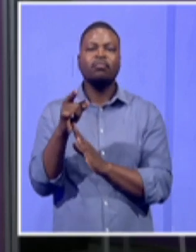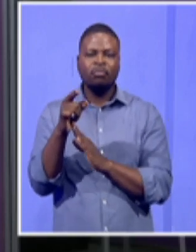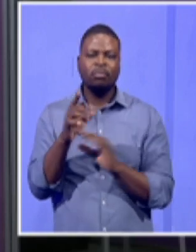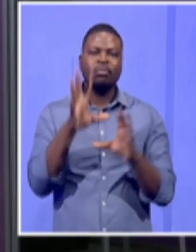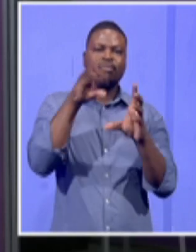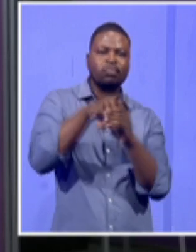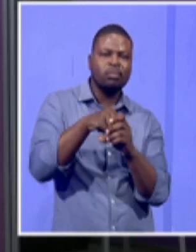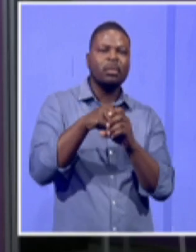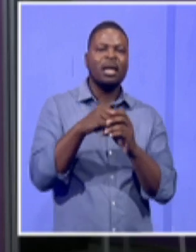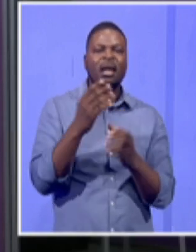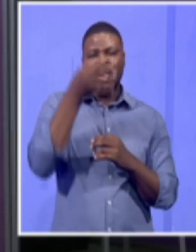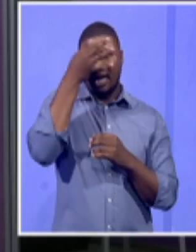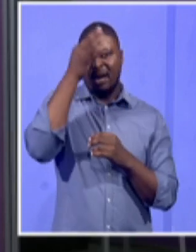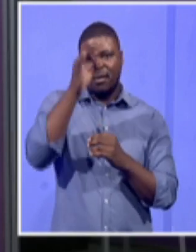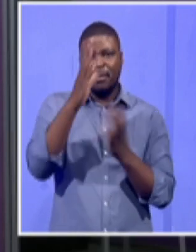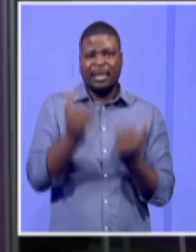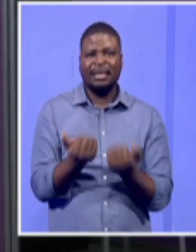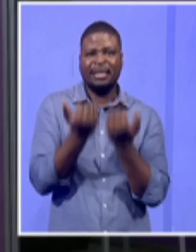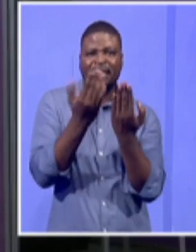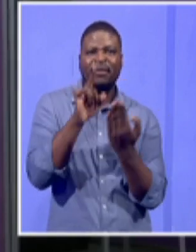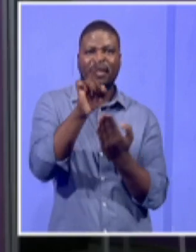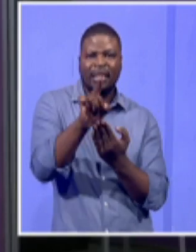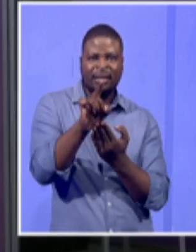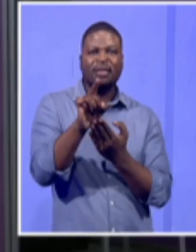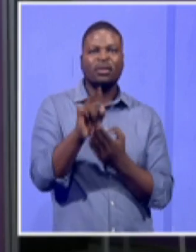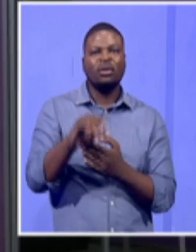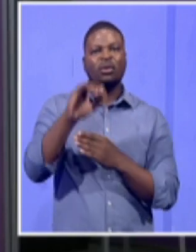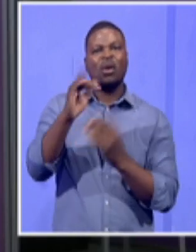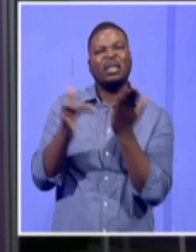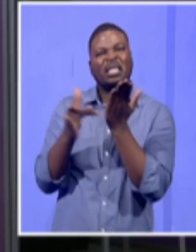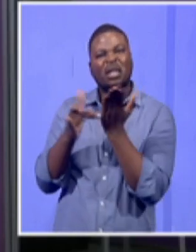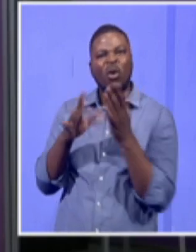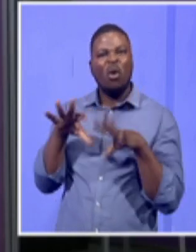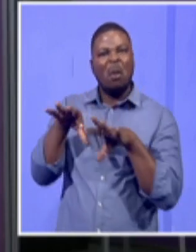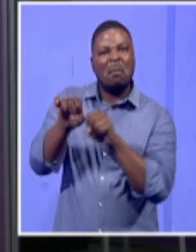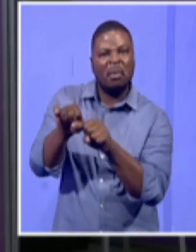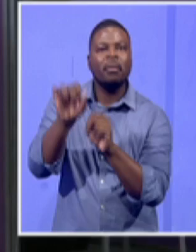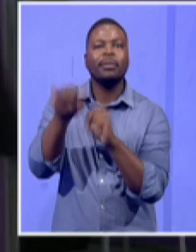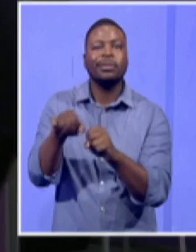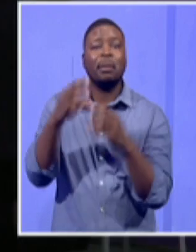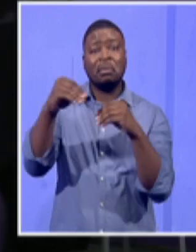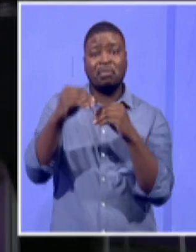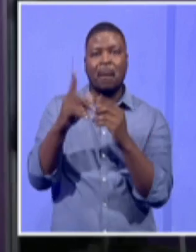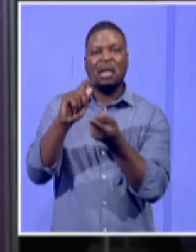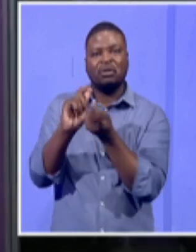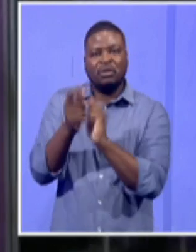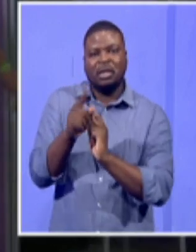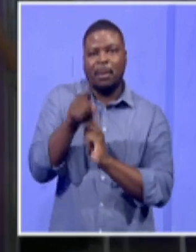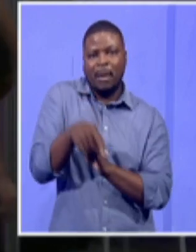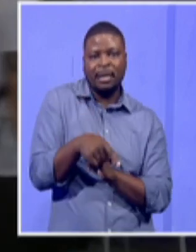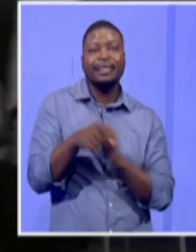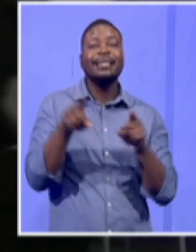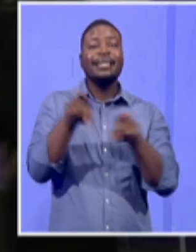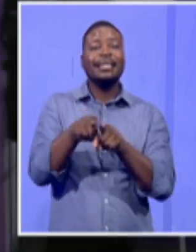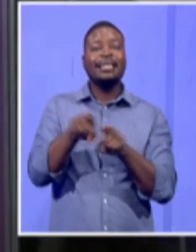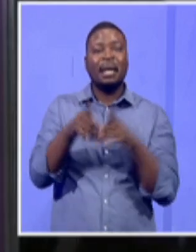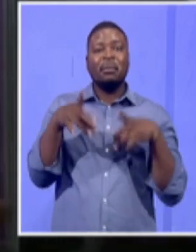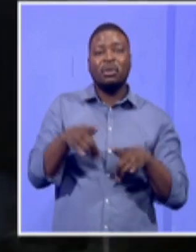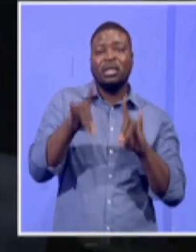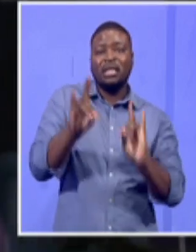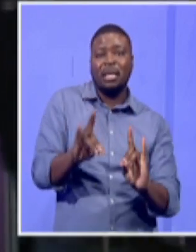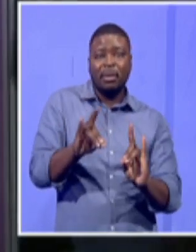services into the fourth industrial revolution. And we also spoke to the chairperson of the State